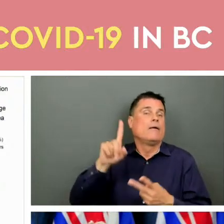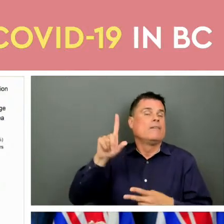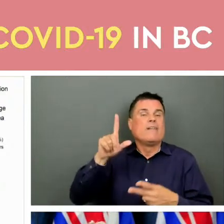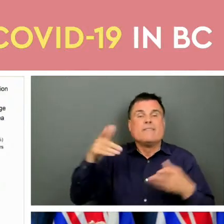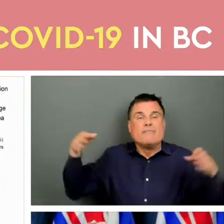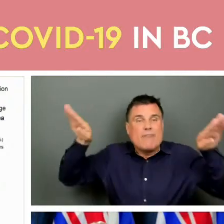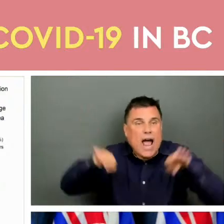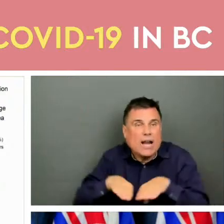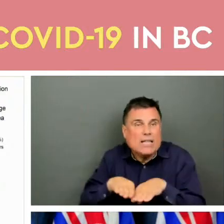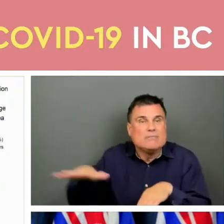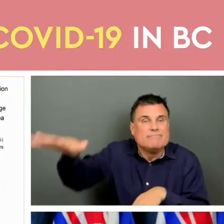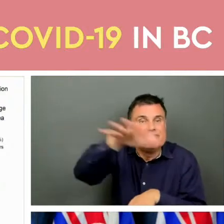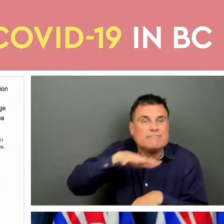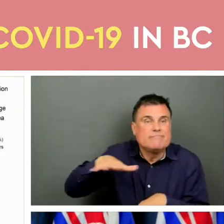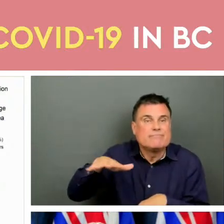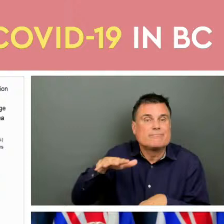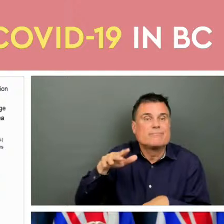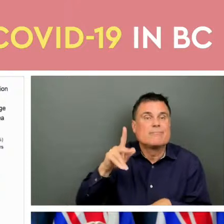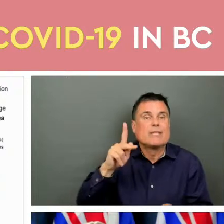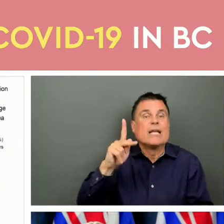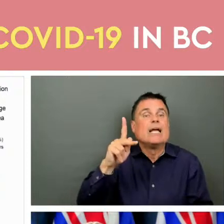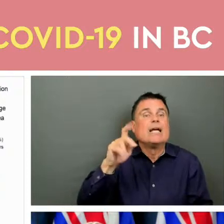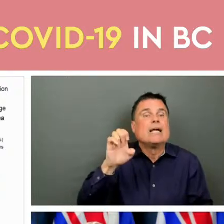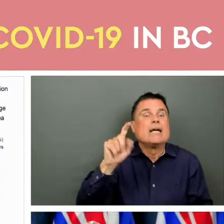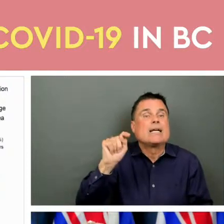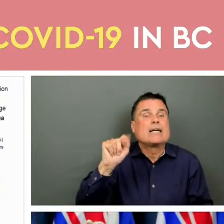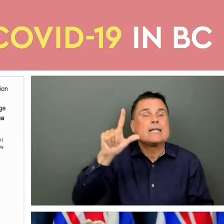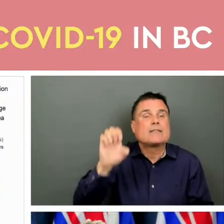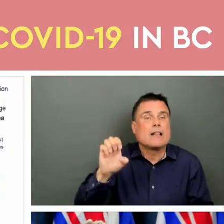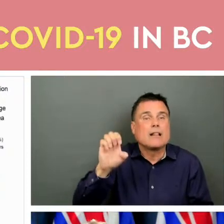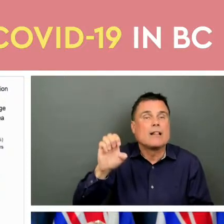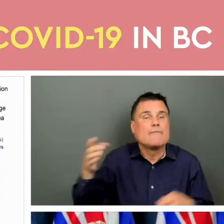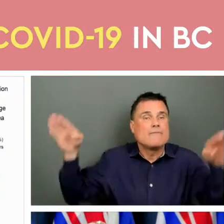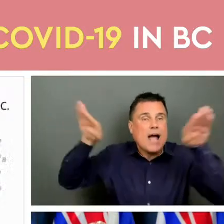Lower Mainland, particularly in Richmond area.